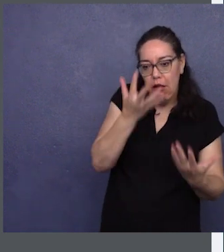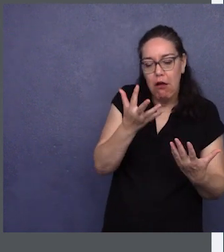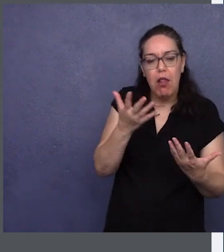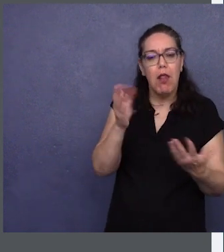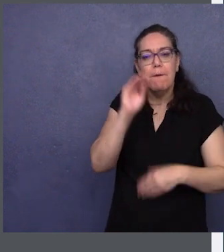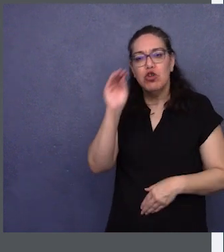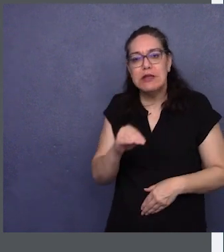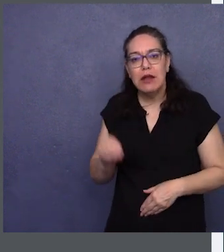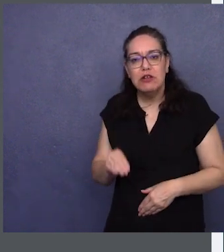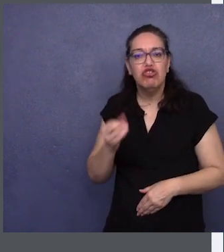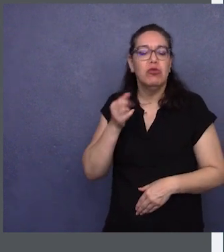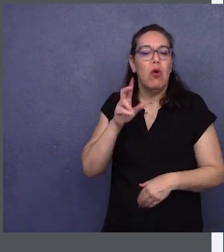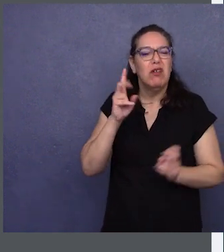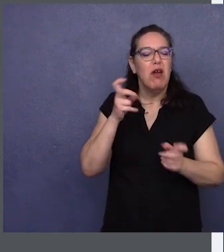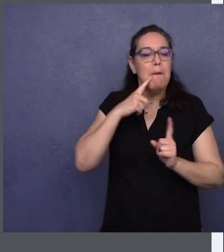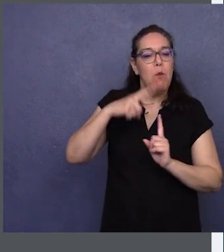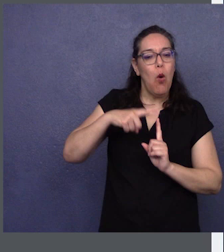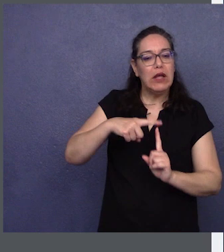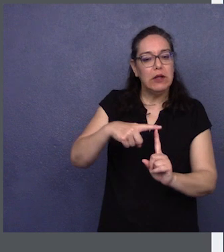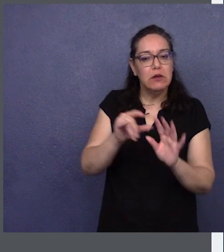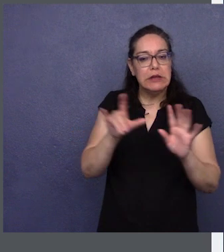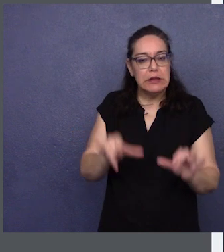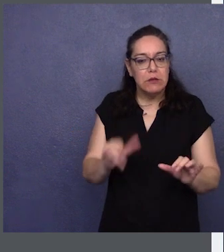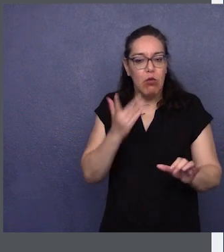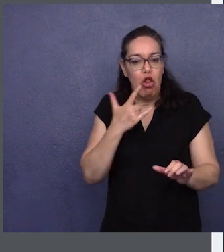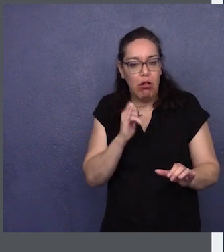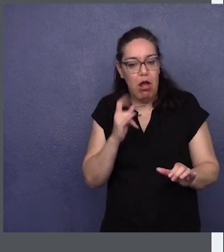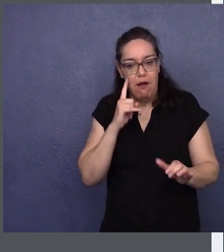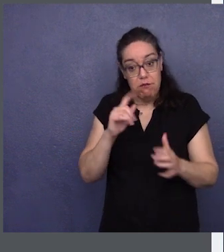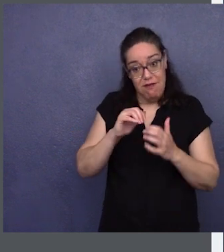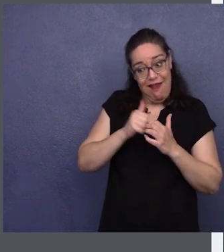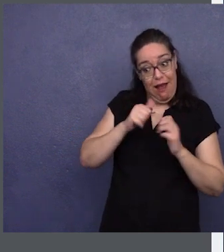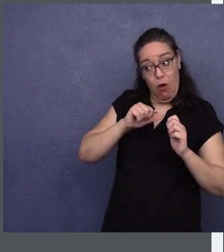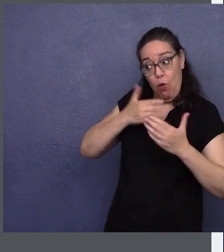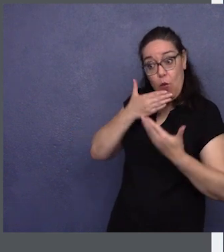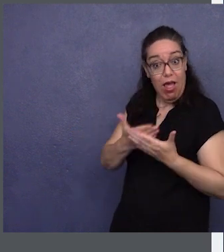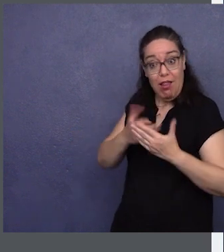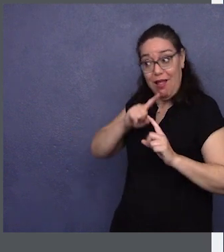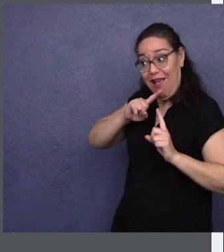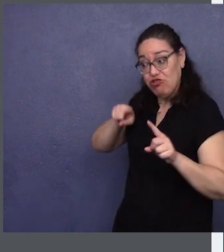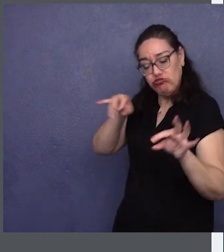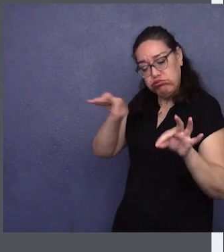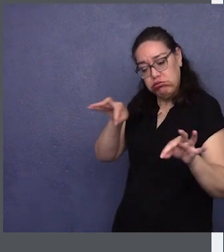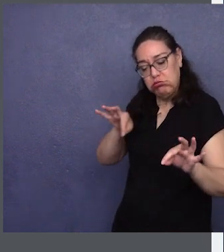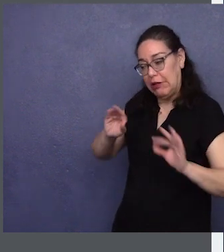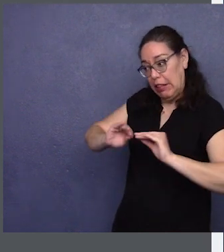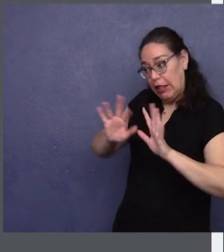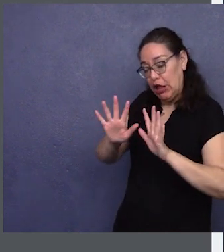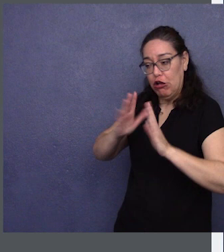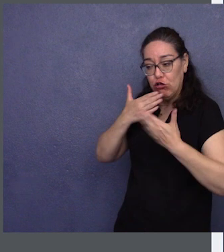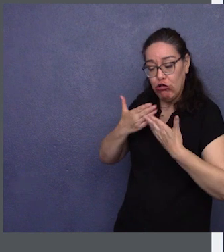or the point systems will be in terms of how well you answer the questions.